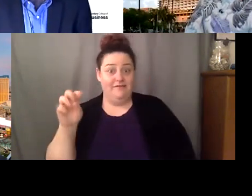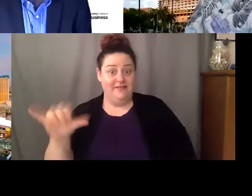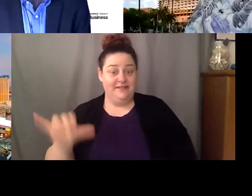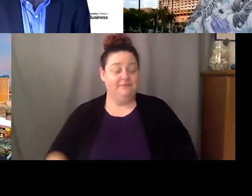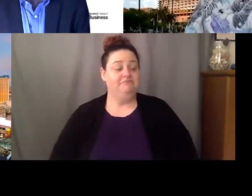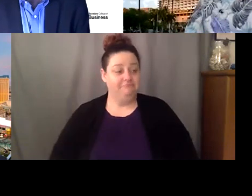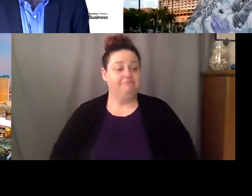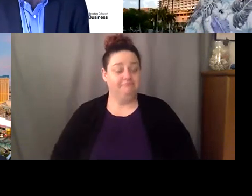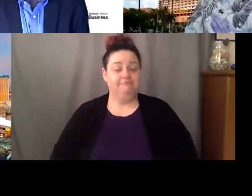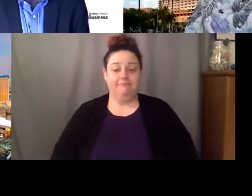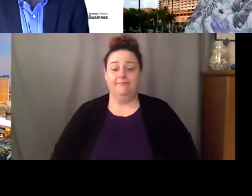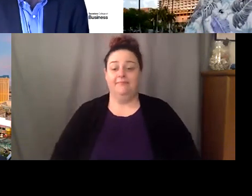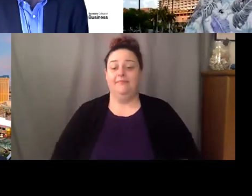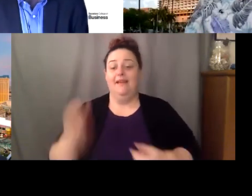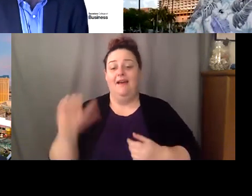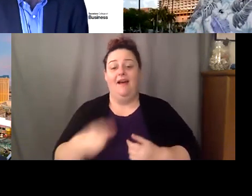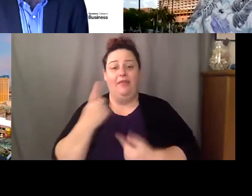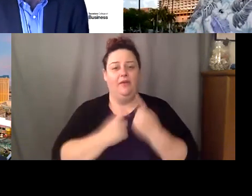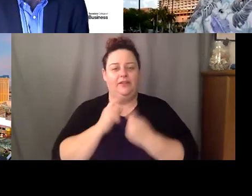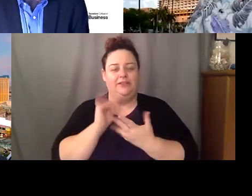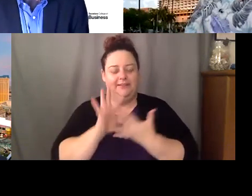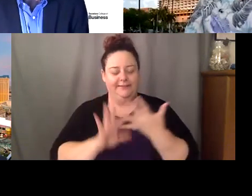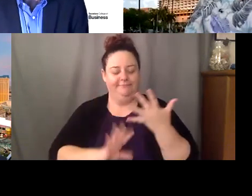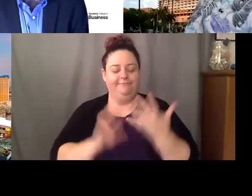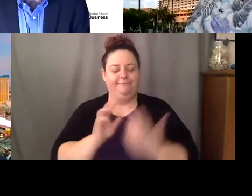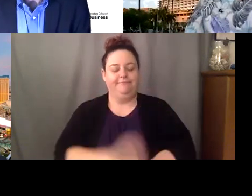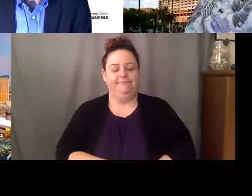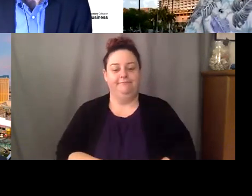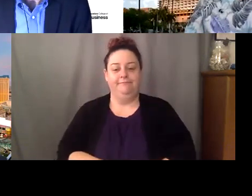Let's see, looking at other questions here.